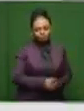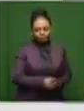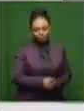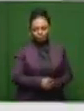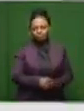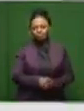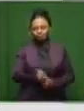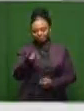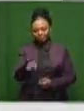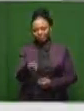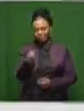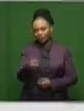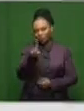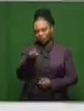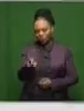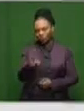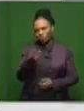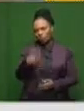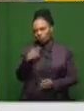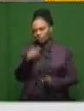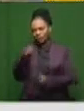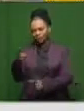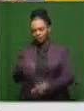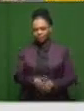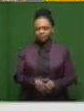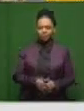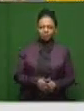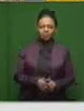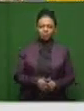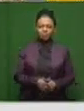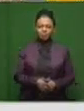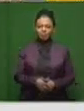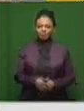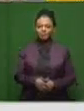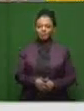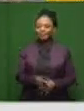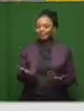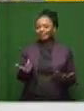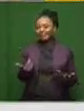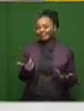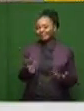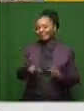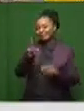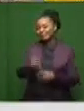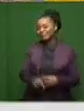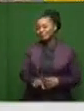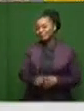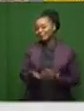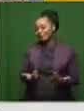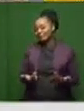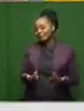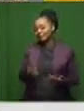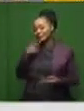question that uh you wanted to answer anyone want to talk to a chip um theory that's doing the round are we all going to be chipped through these